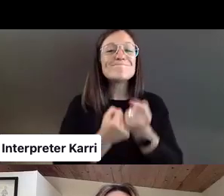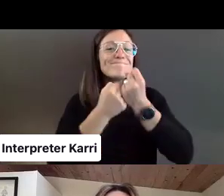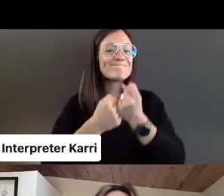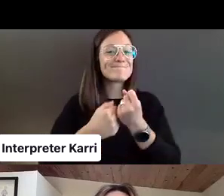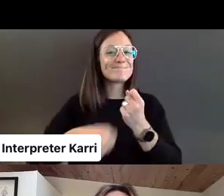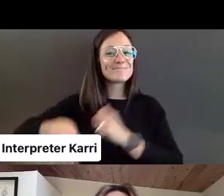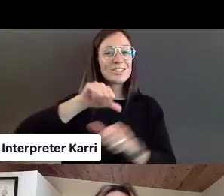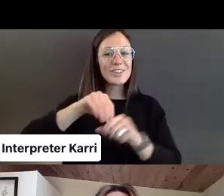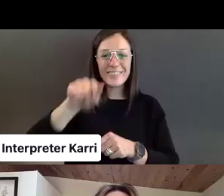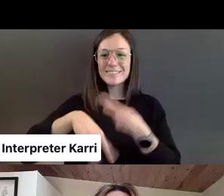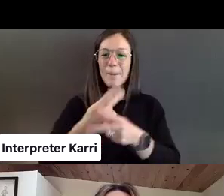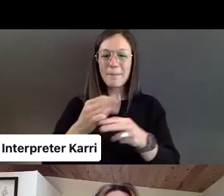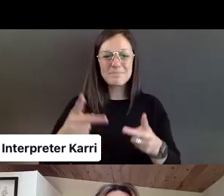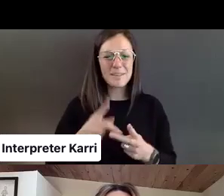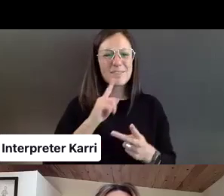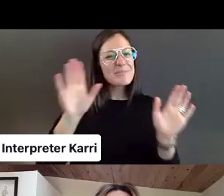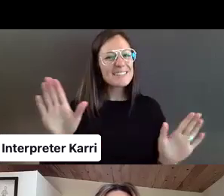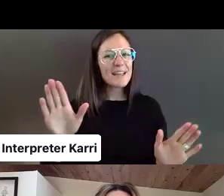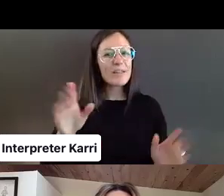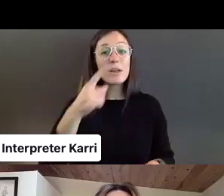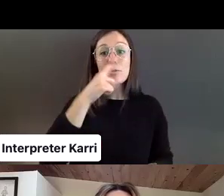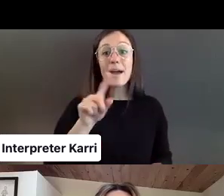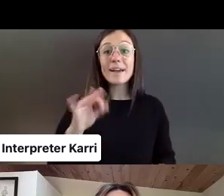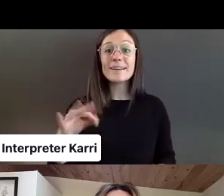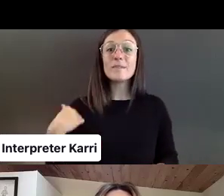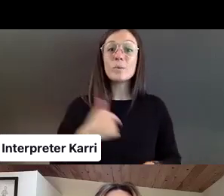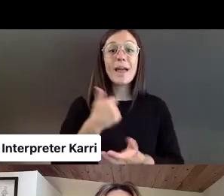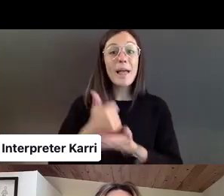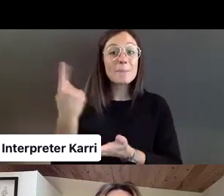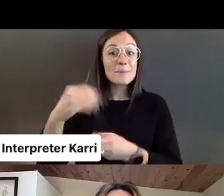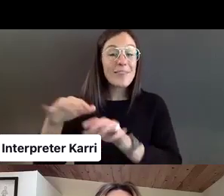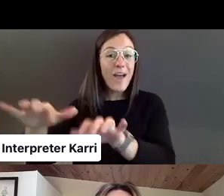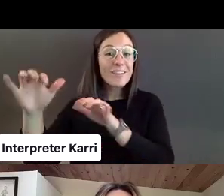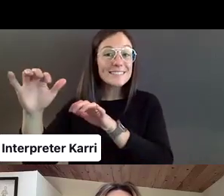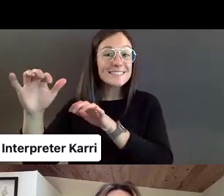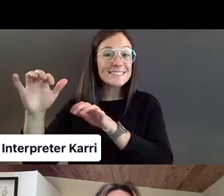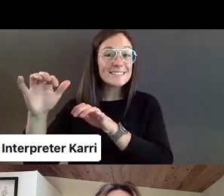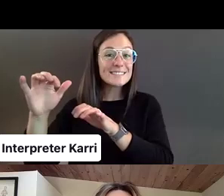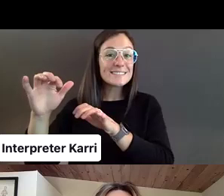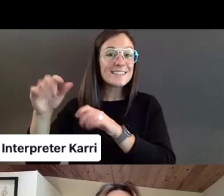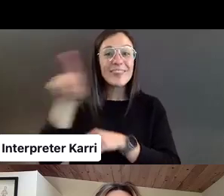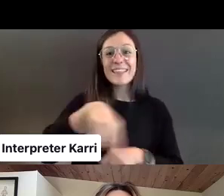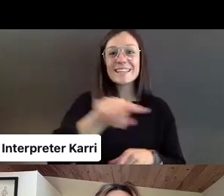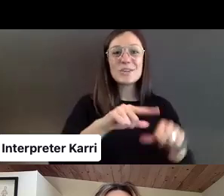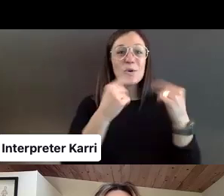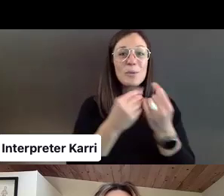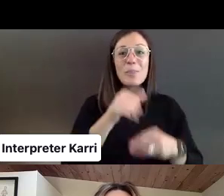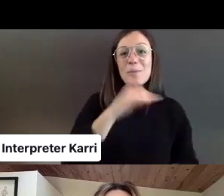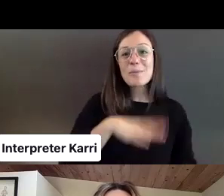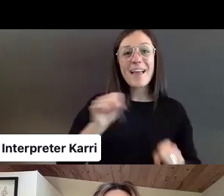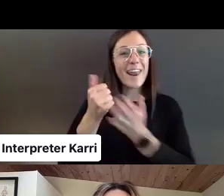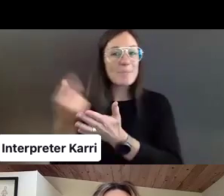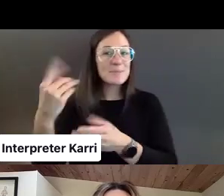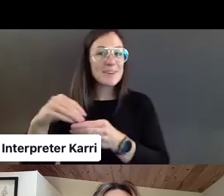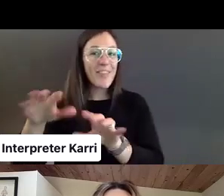pretty spectacular. Do you mind if we help someone in the audience, this like coven of women, help somebody in the audience who has a question that needs